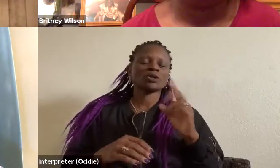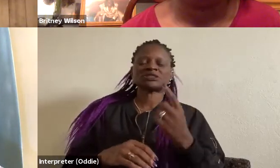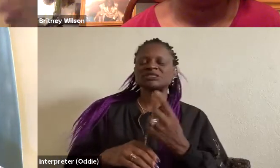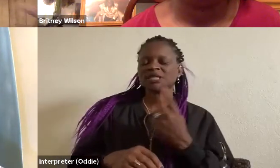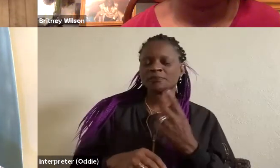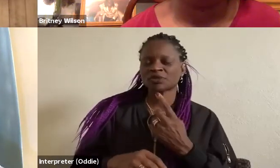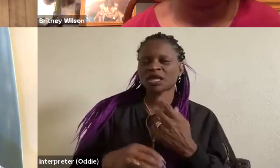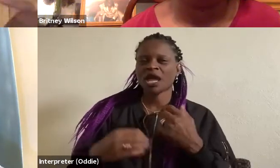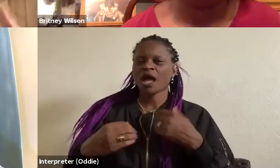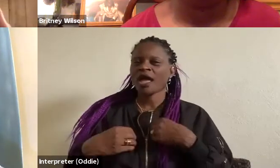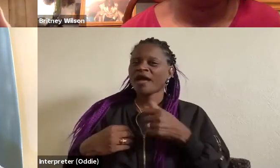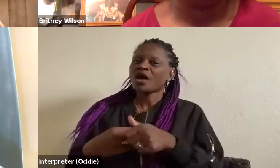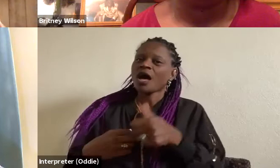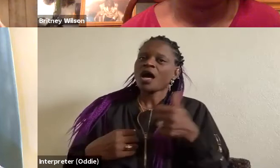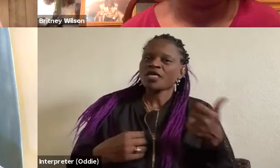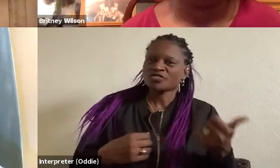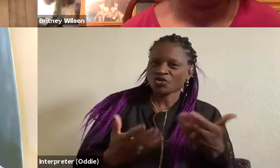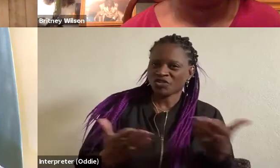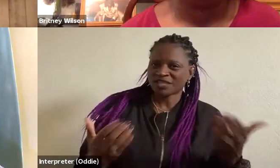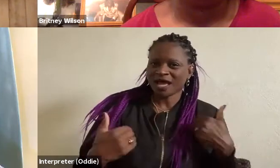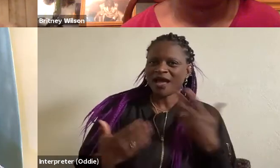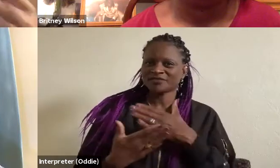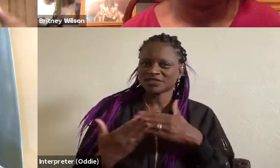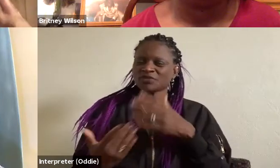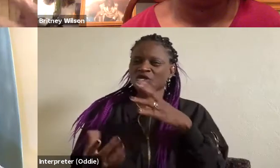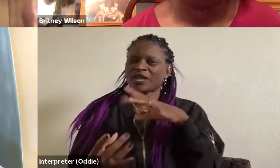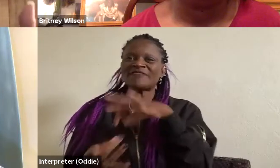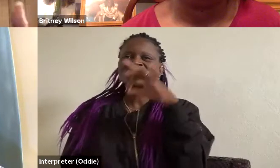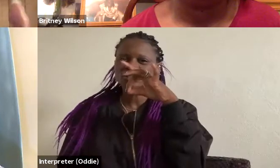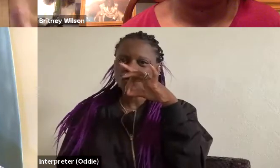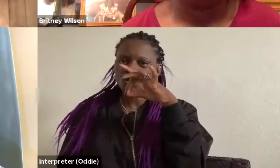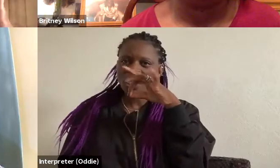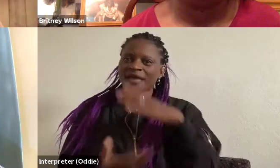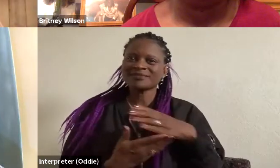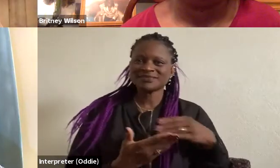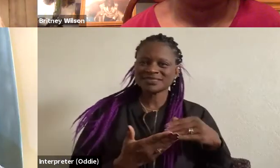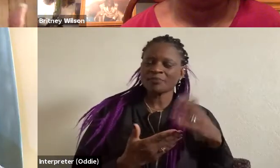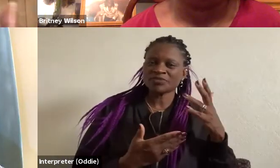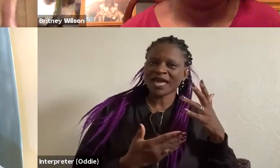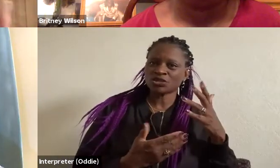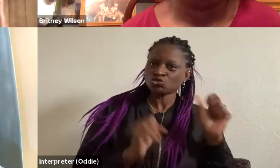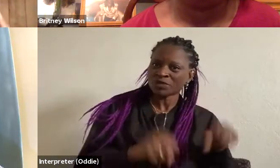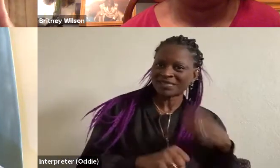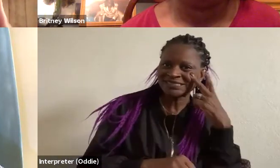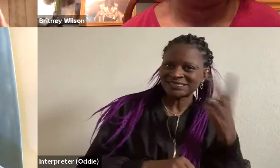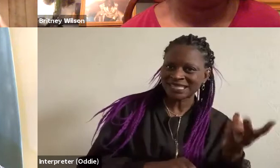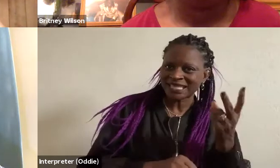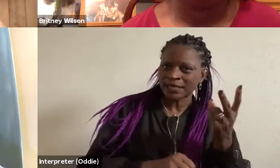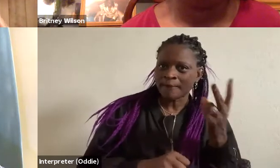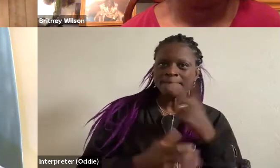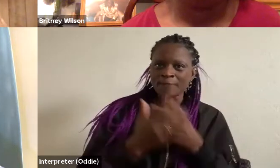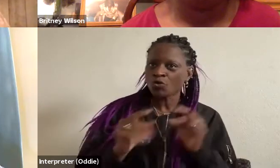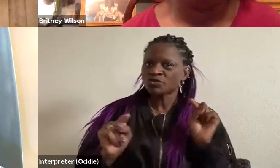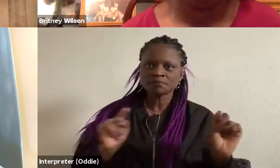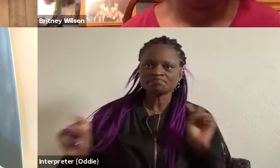but also having this invisible one that unless I have to vocalize it, people don't recognize, is something that